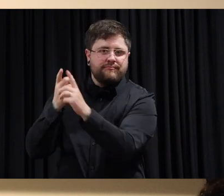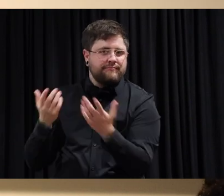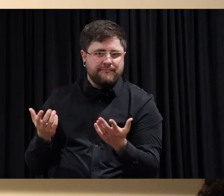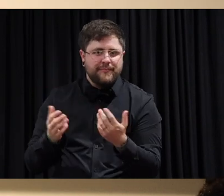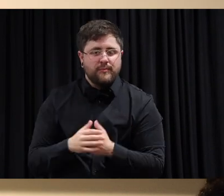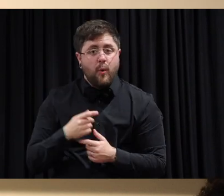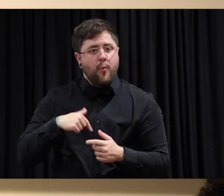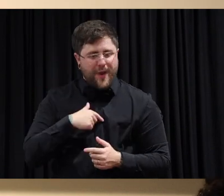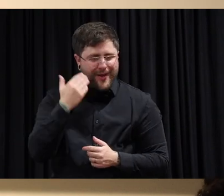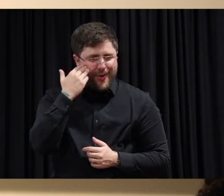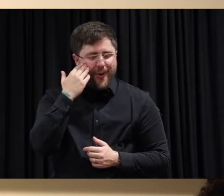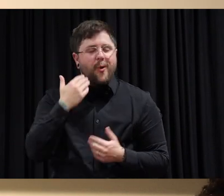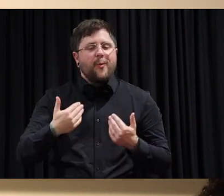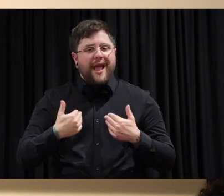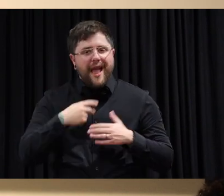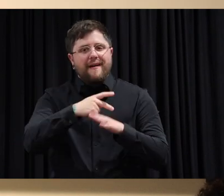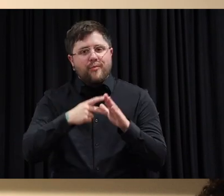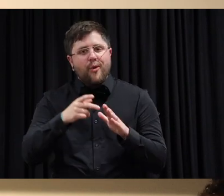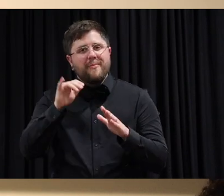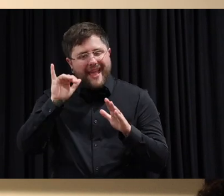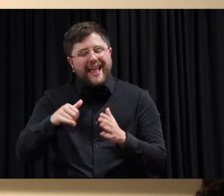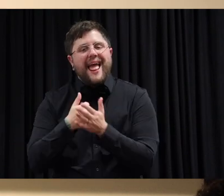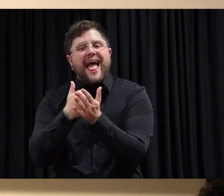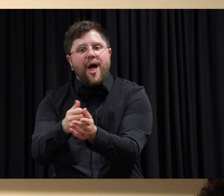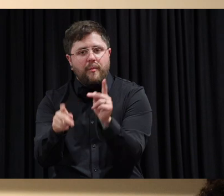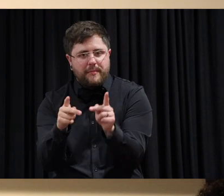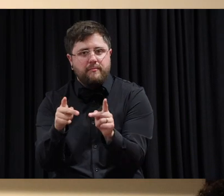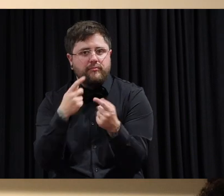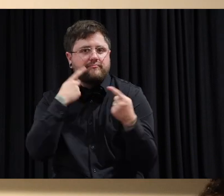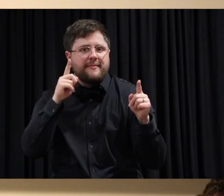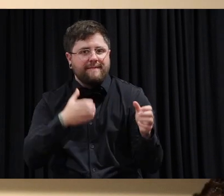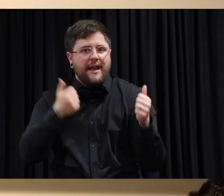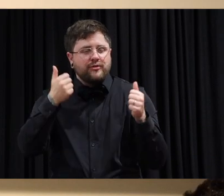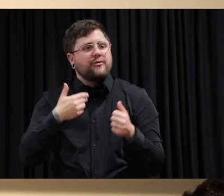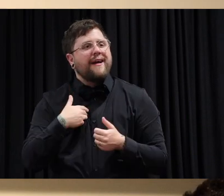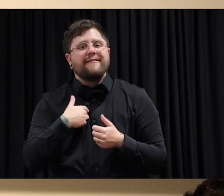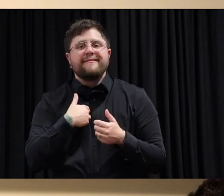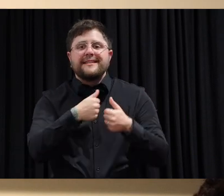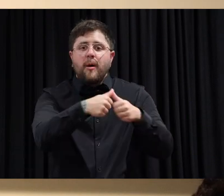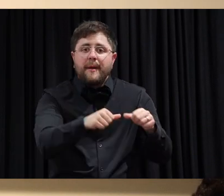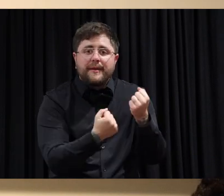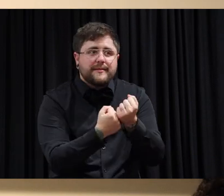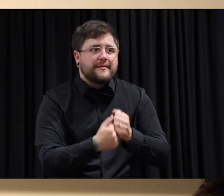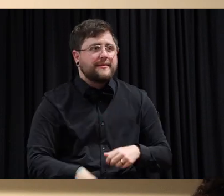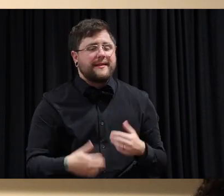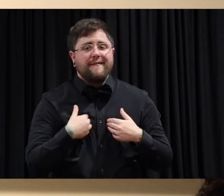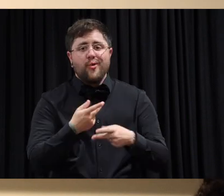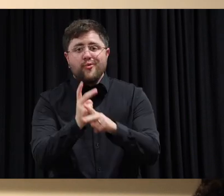Loan Bank partner knows, that there are programs that can get folks there much, much faster, right? With down payment assistance, with grants, with low down